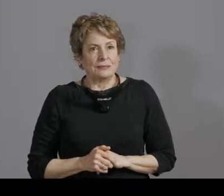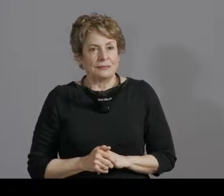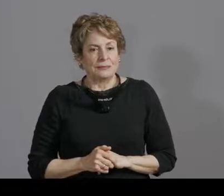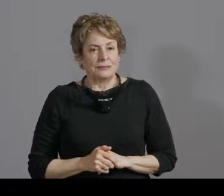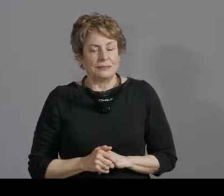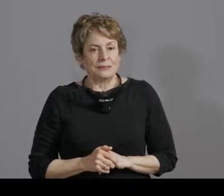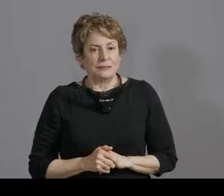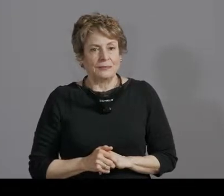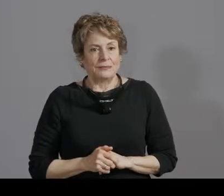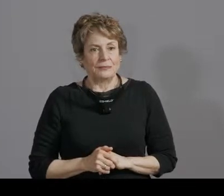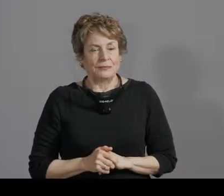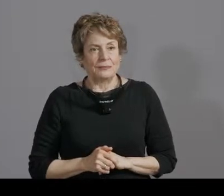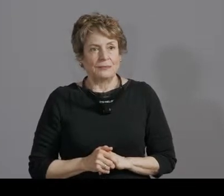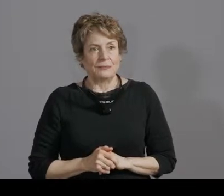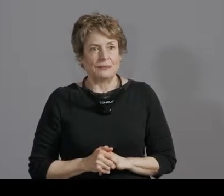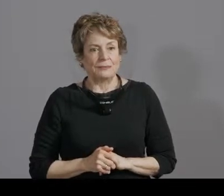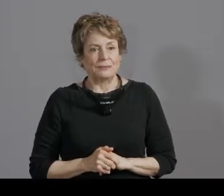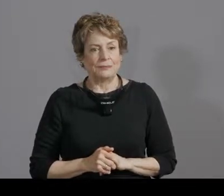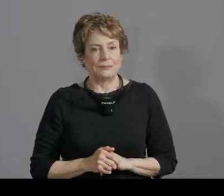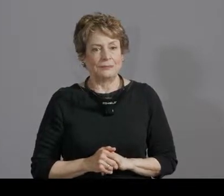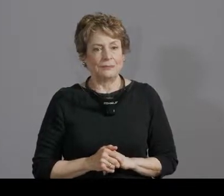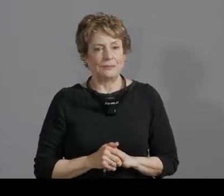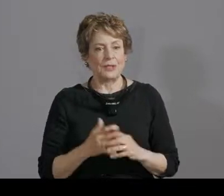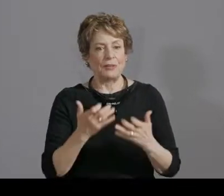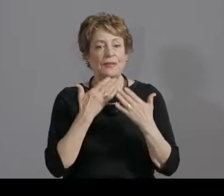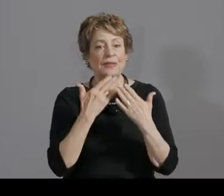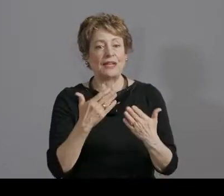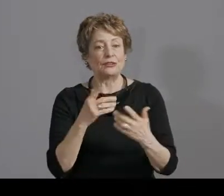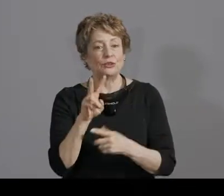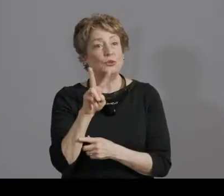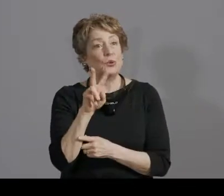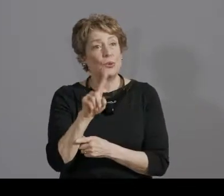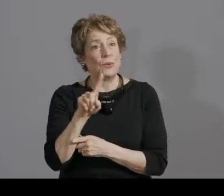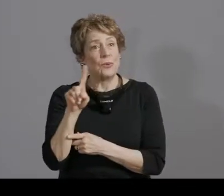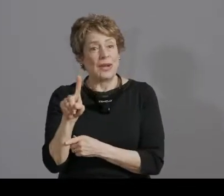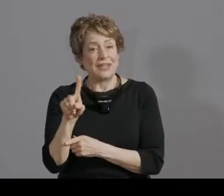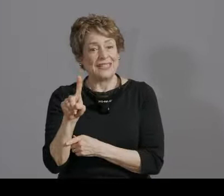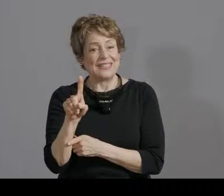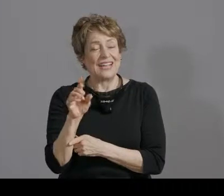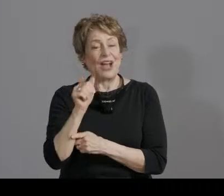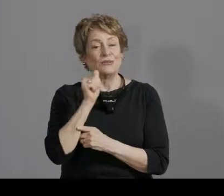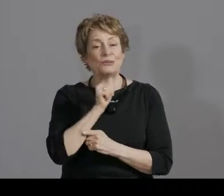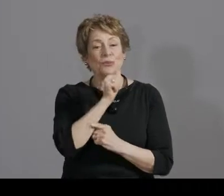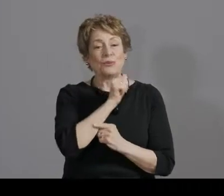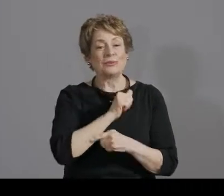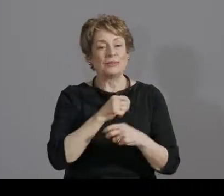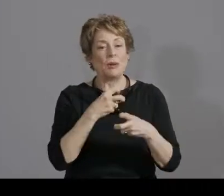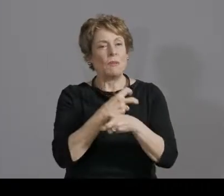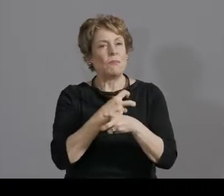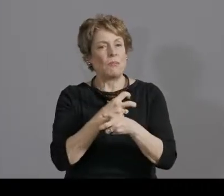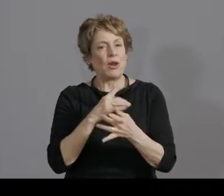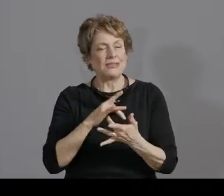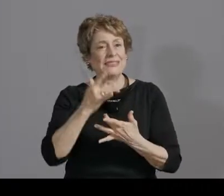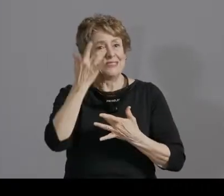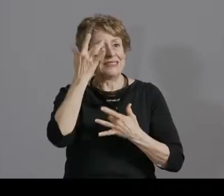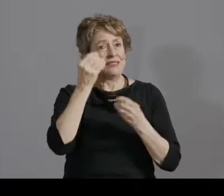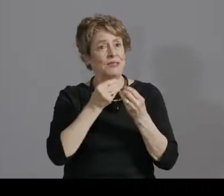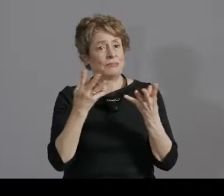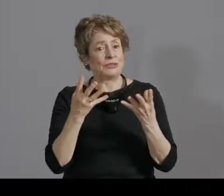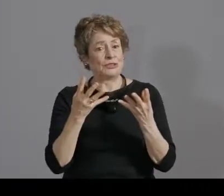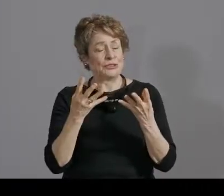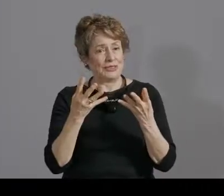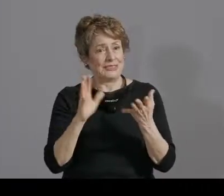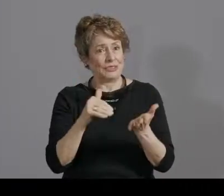So we want to thank our 211 and our Arizona Poison and Disease Information Centers